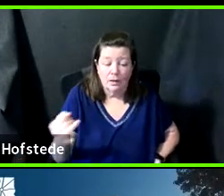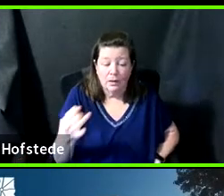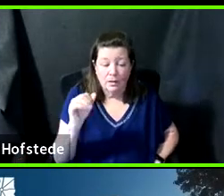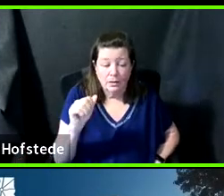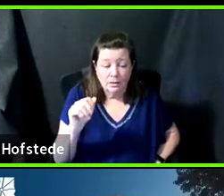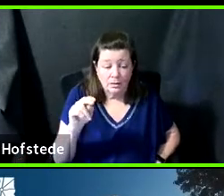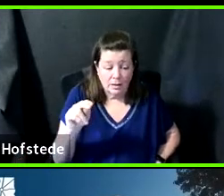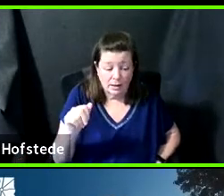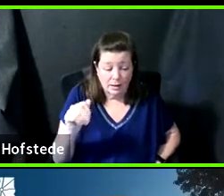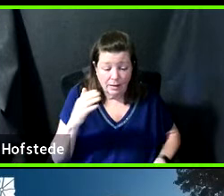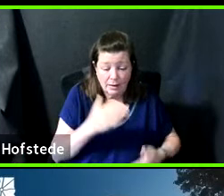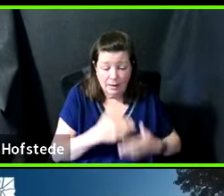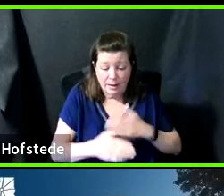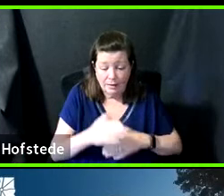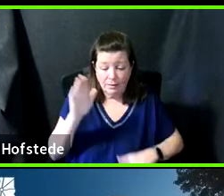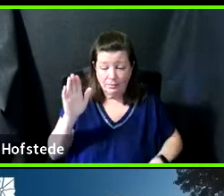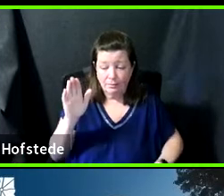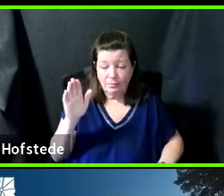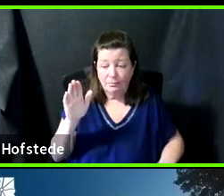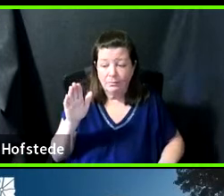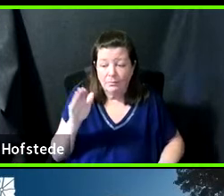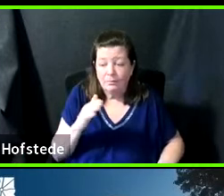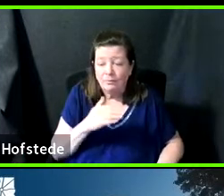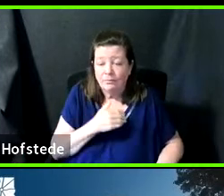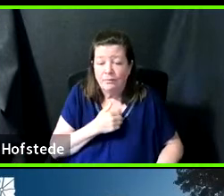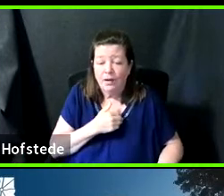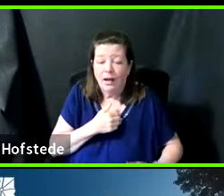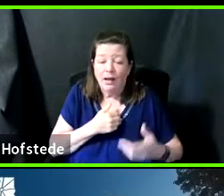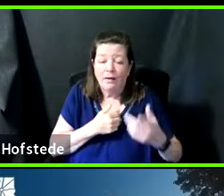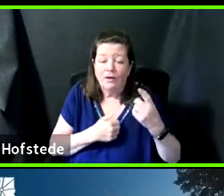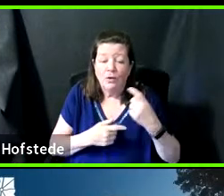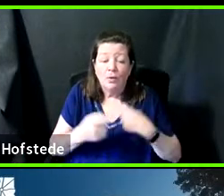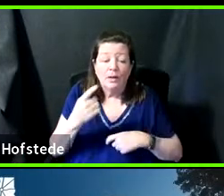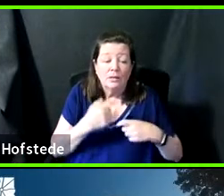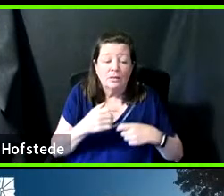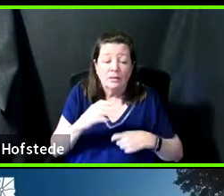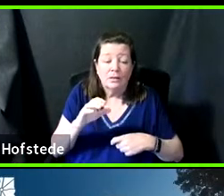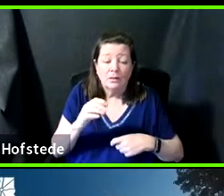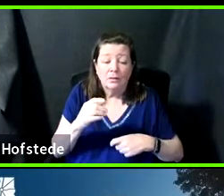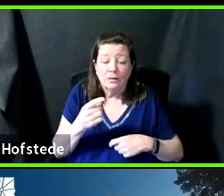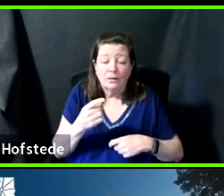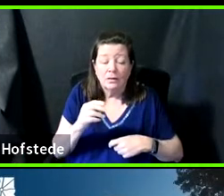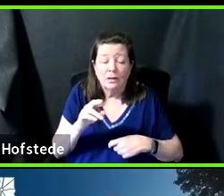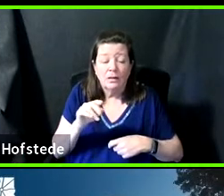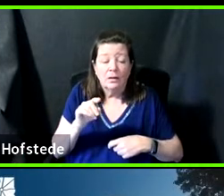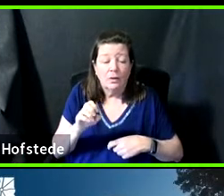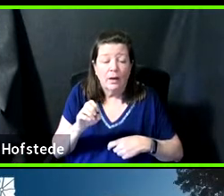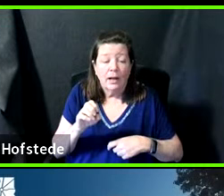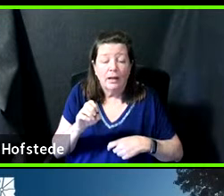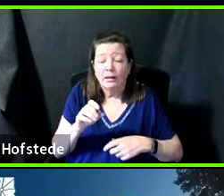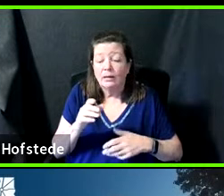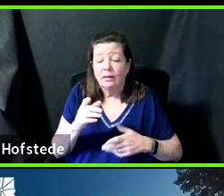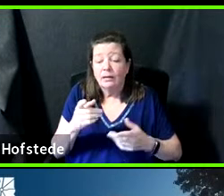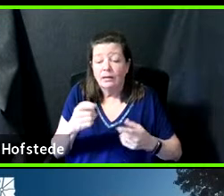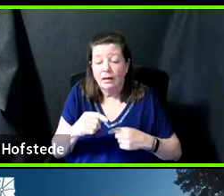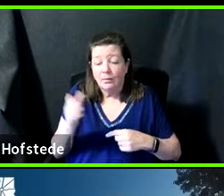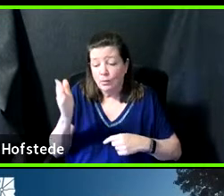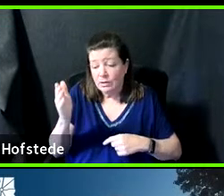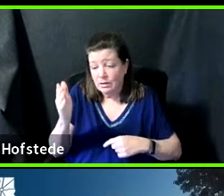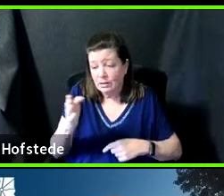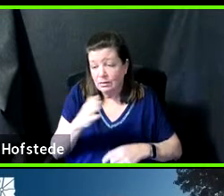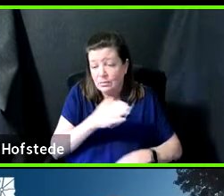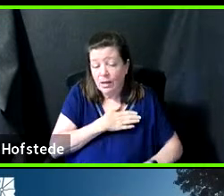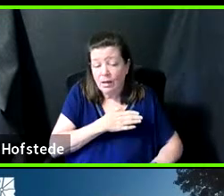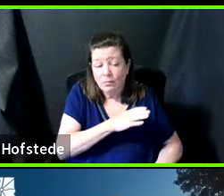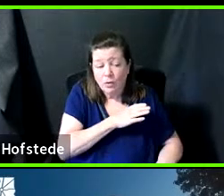Yes, thank you. I do have a question here. Greg came and presented to my board of directors and